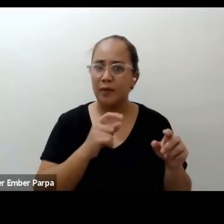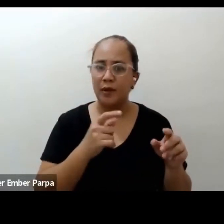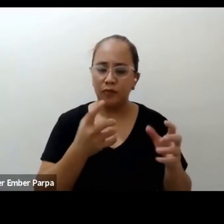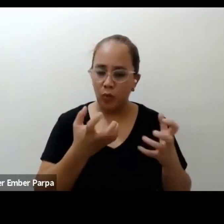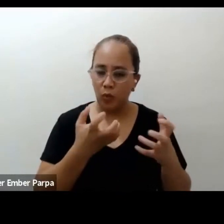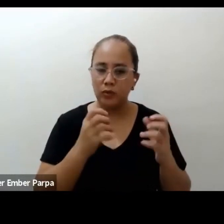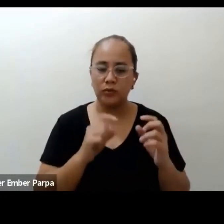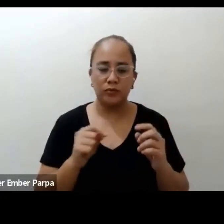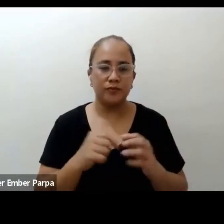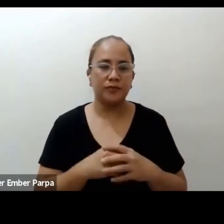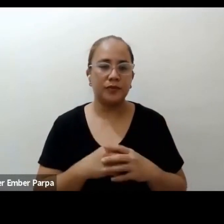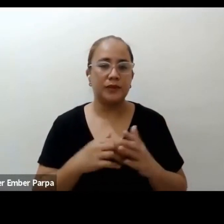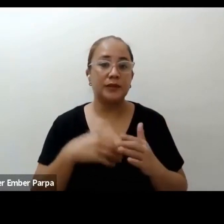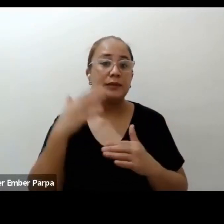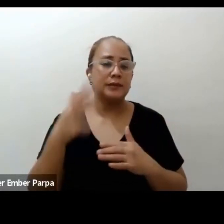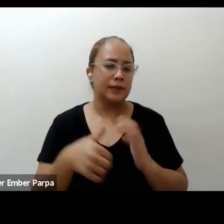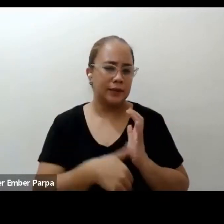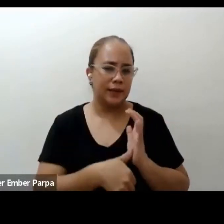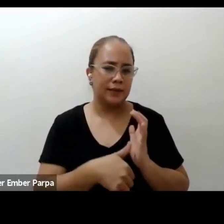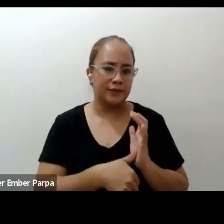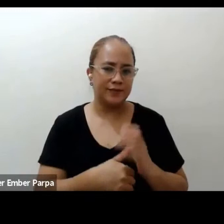Correct. Next election.